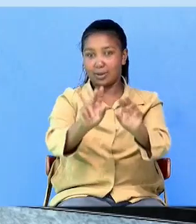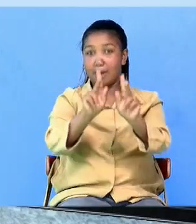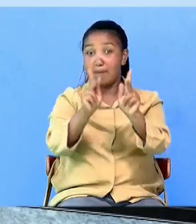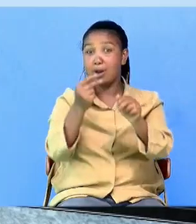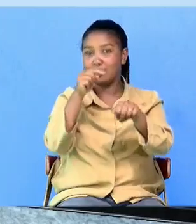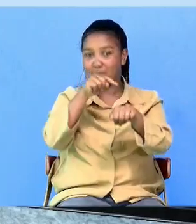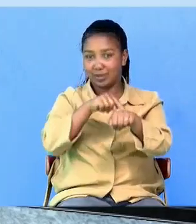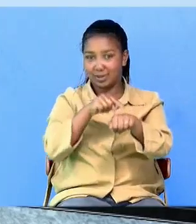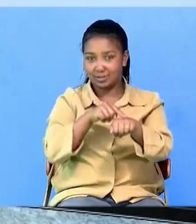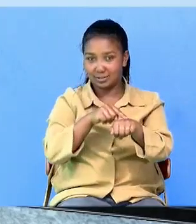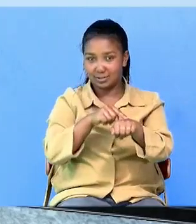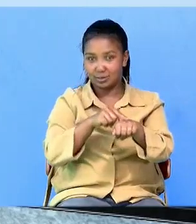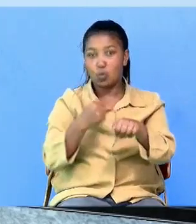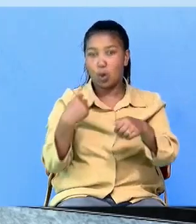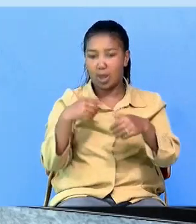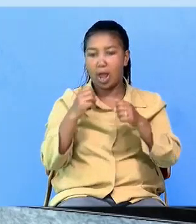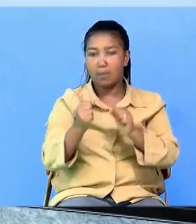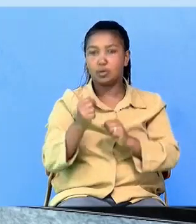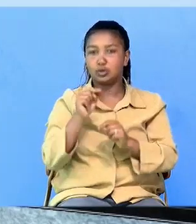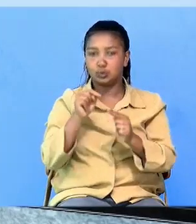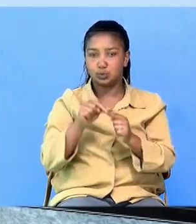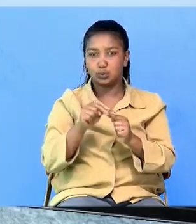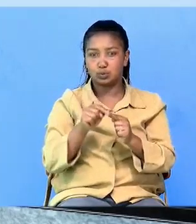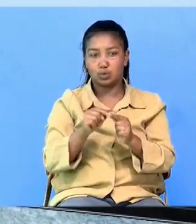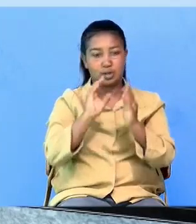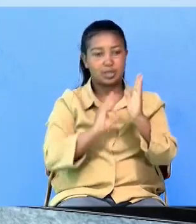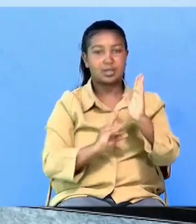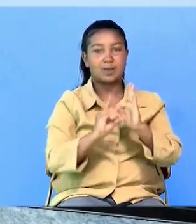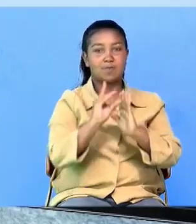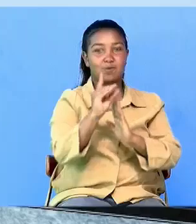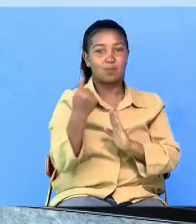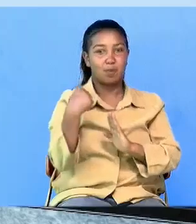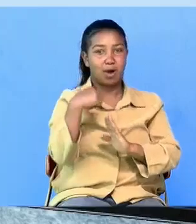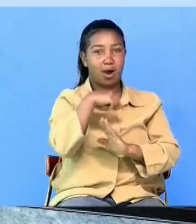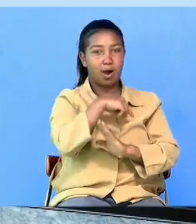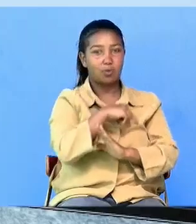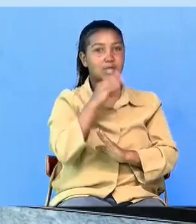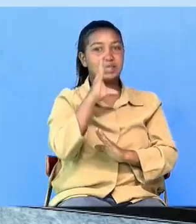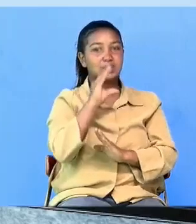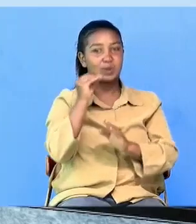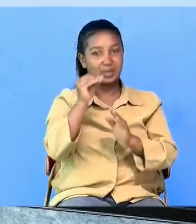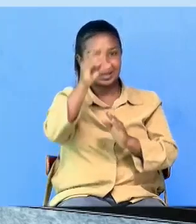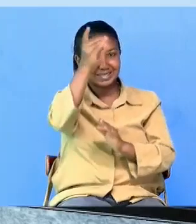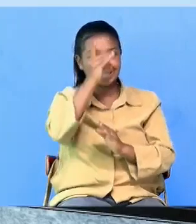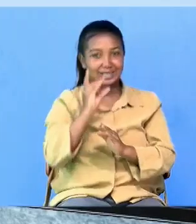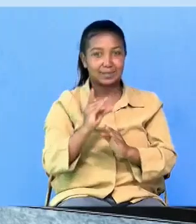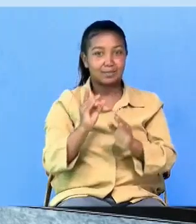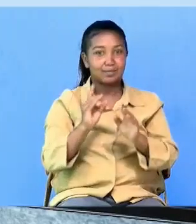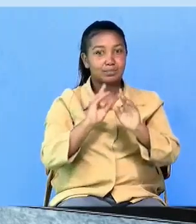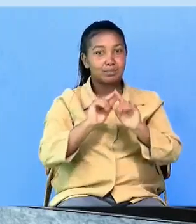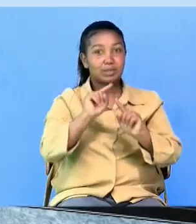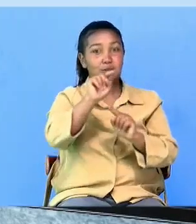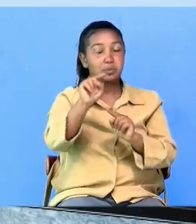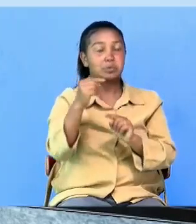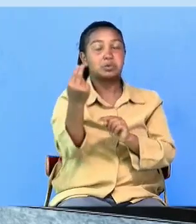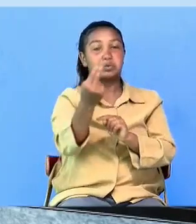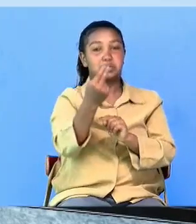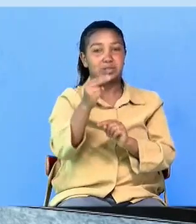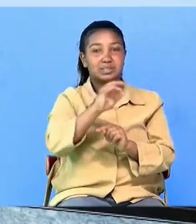tense that we are able to develop our speaking skill while you are using this kind